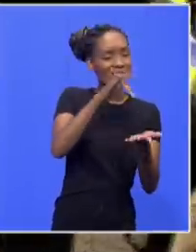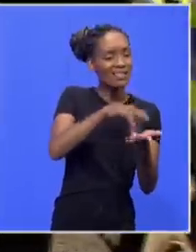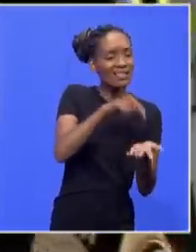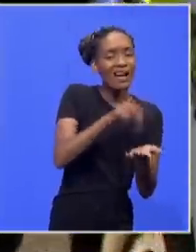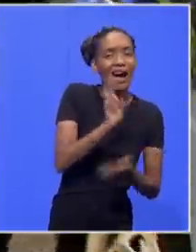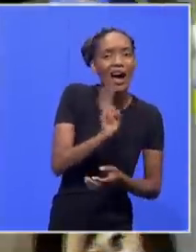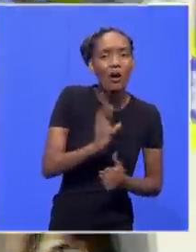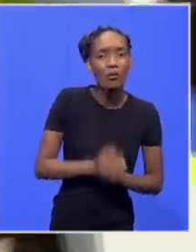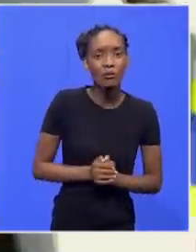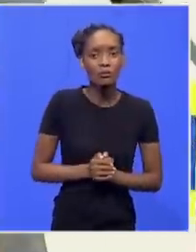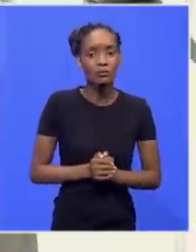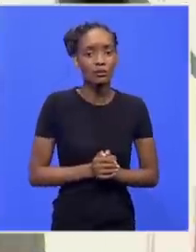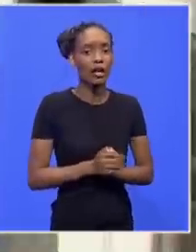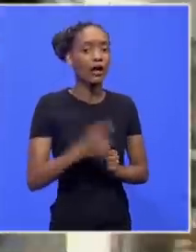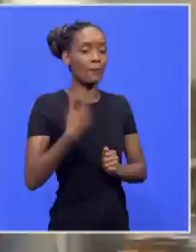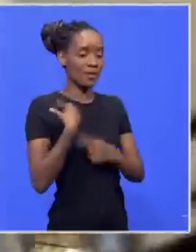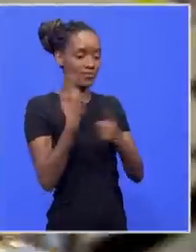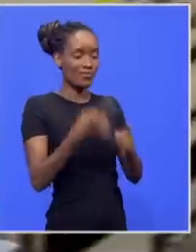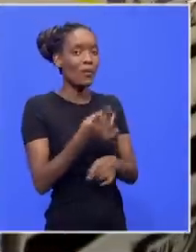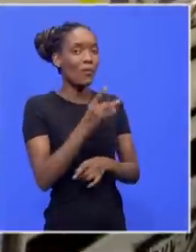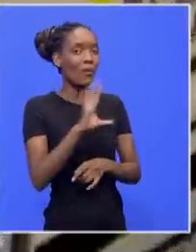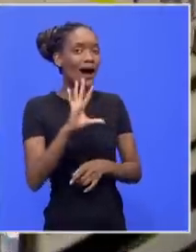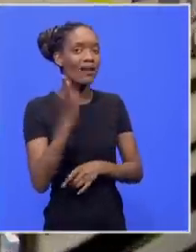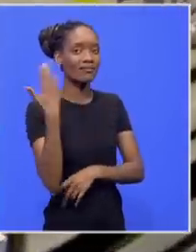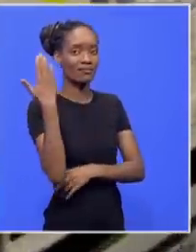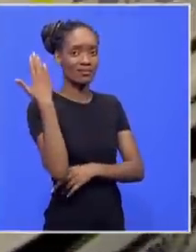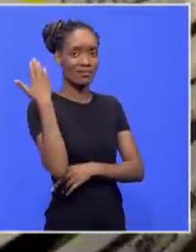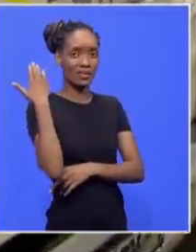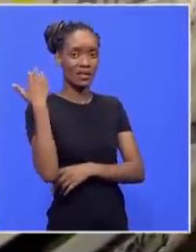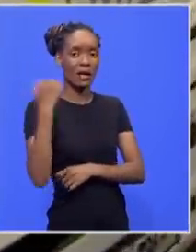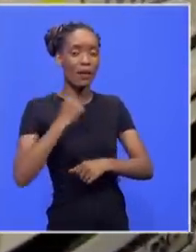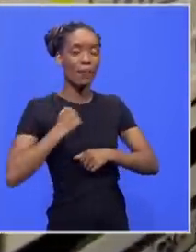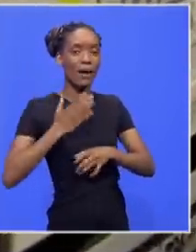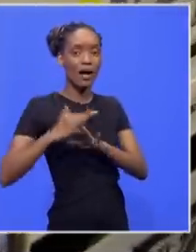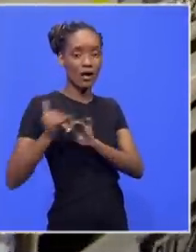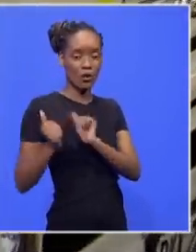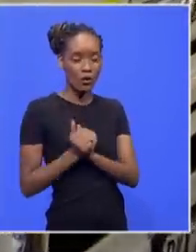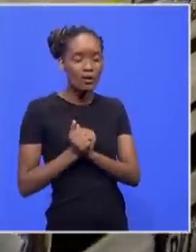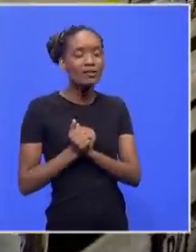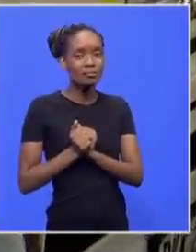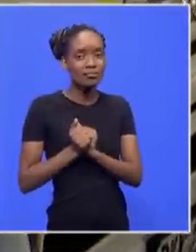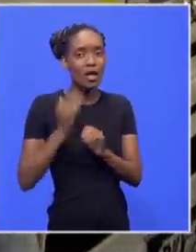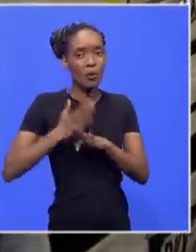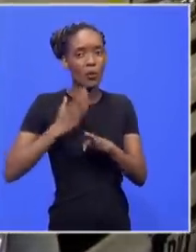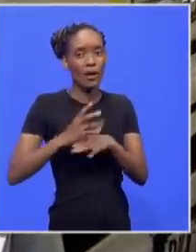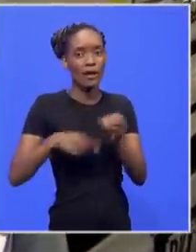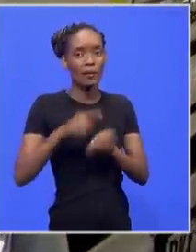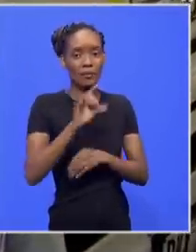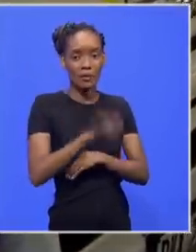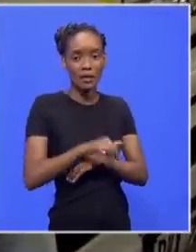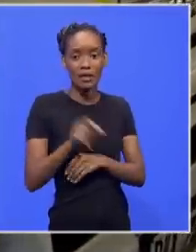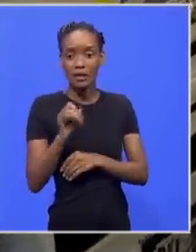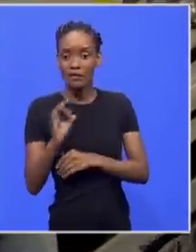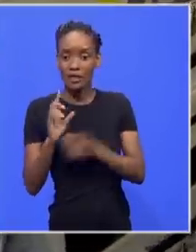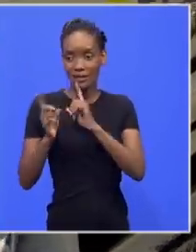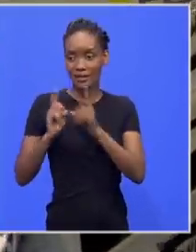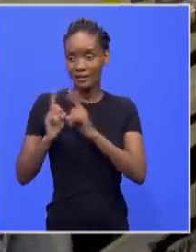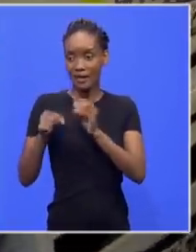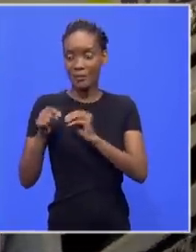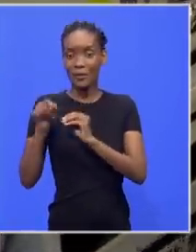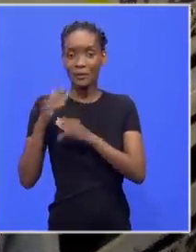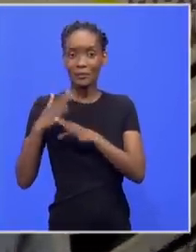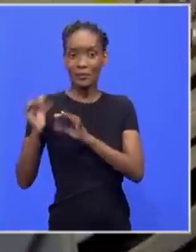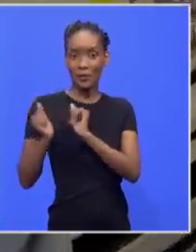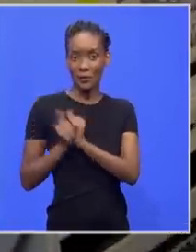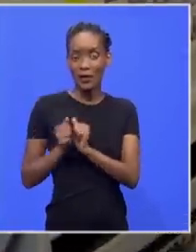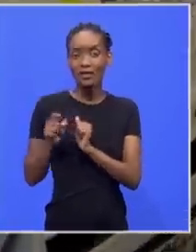at Lindela once, long time ago, because my colleagues are actually dealing with this. But whenever you talk to any of my colleagues who's doing refugee and migrant work, they